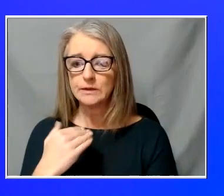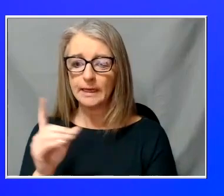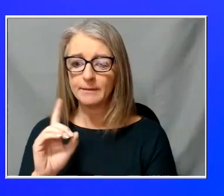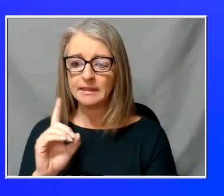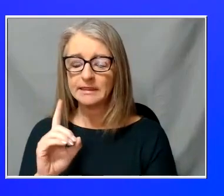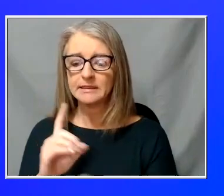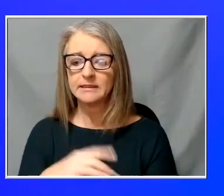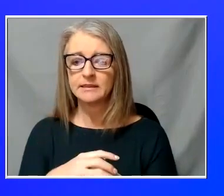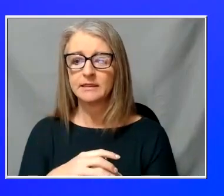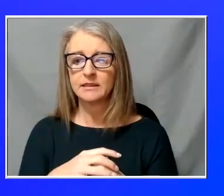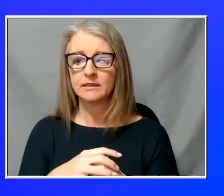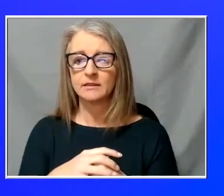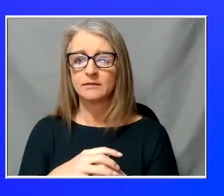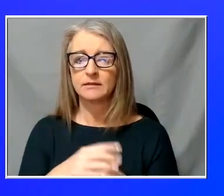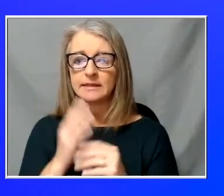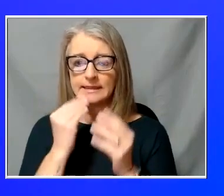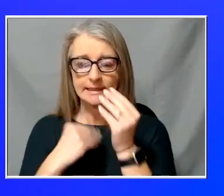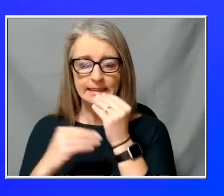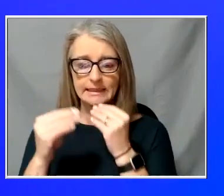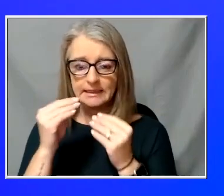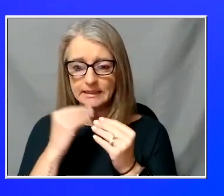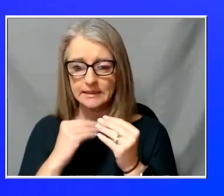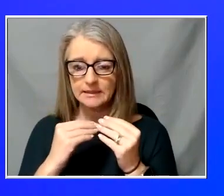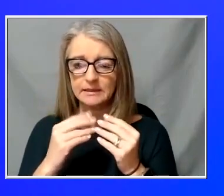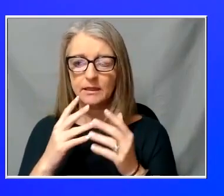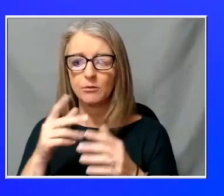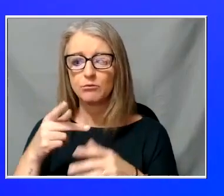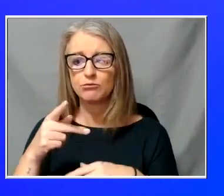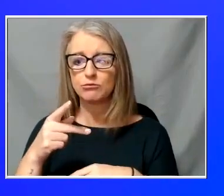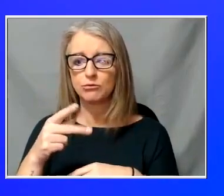is consuming ultra processed food,